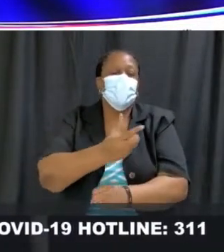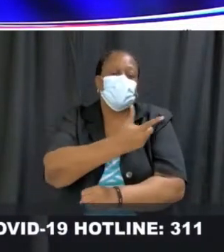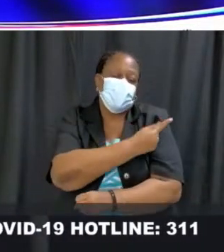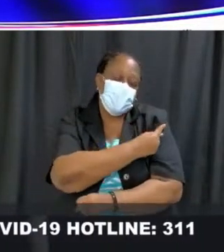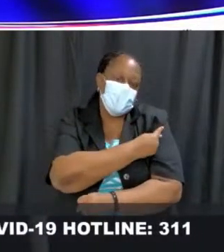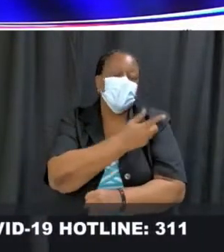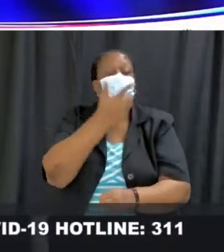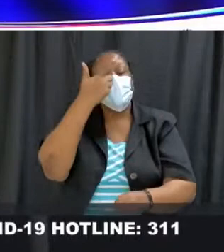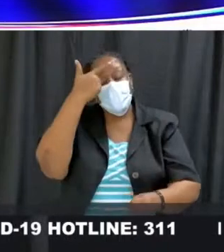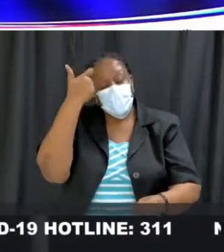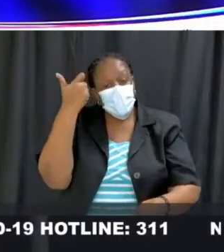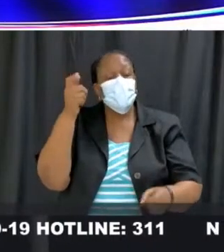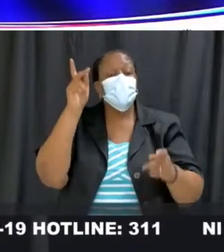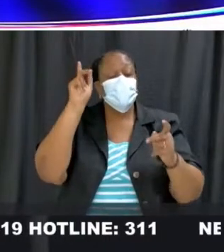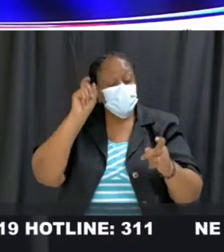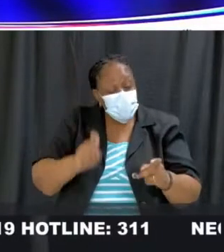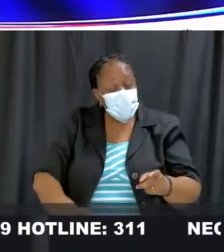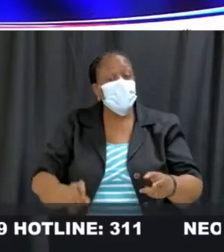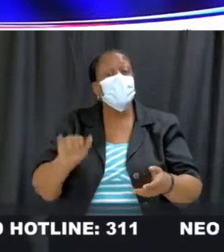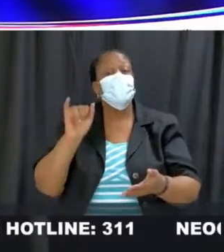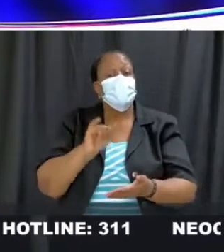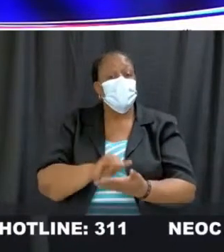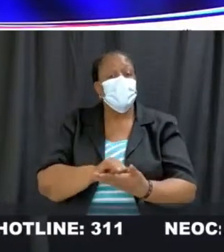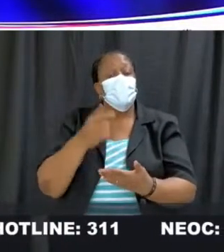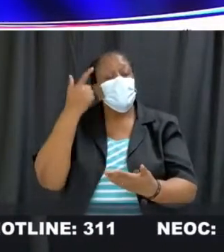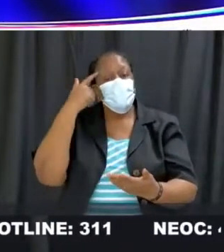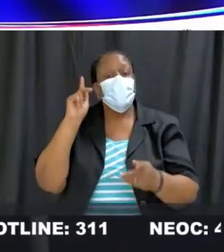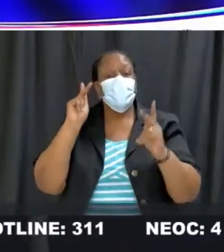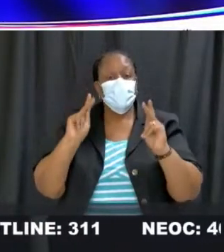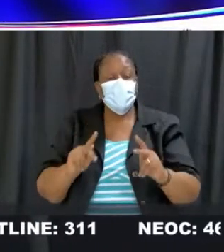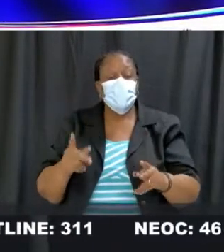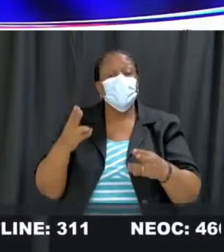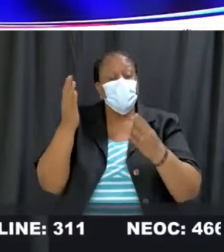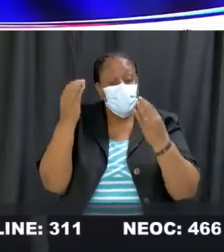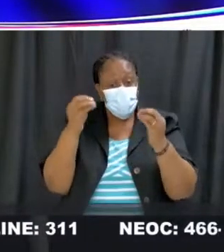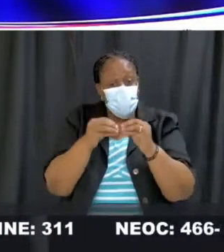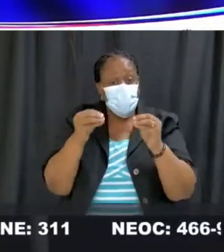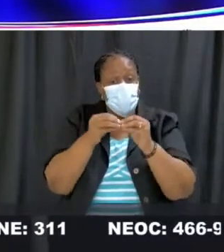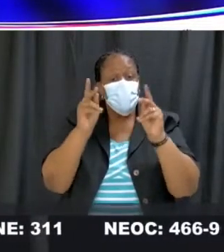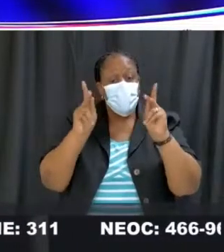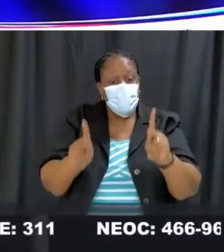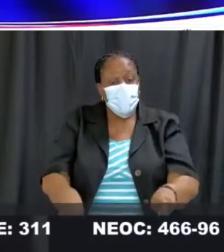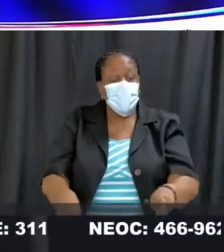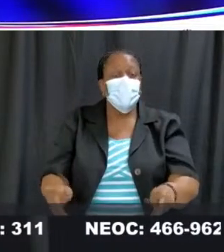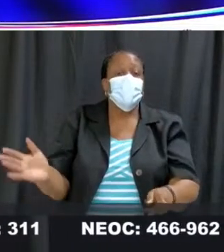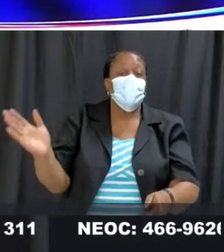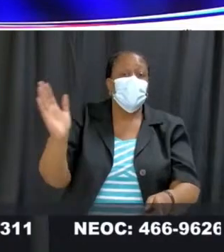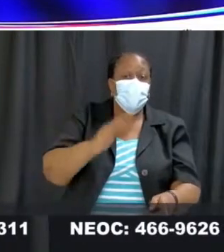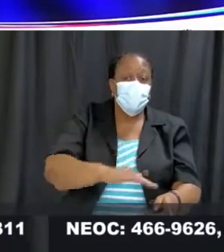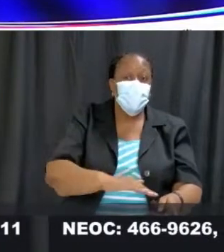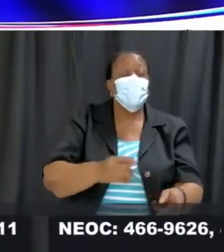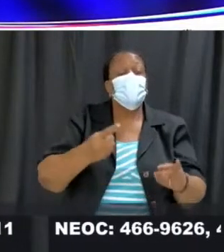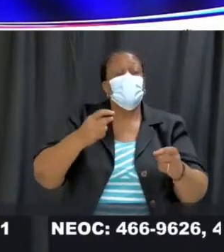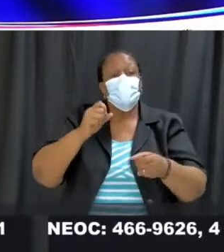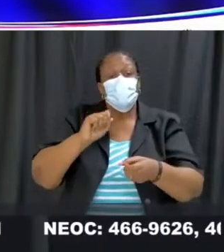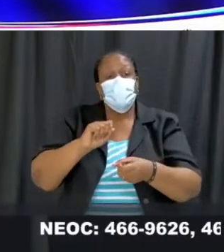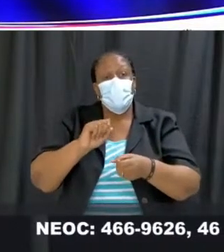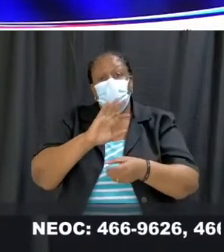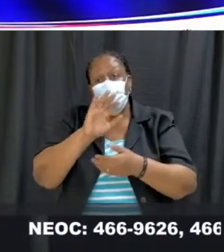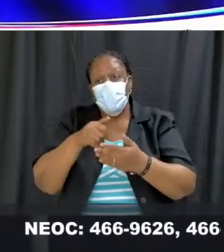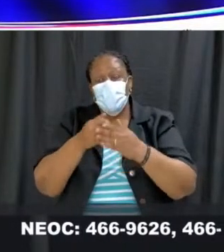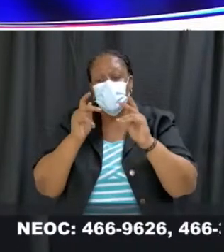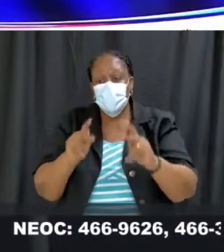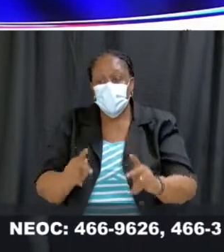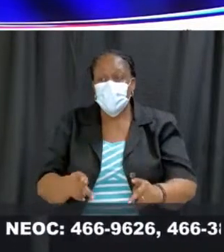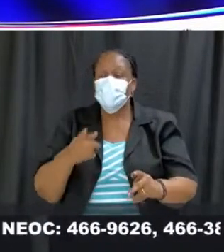they are very much needed. We hear this from the visitors who go to the various hotels to vacation in place.